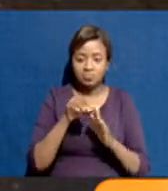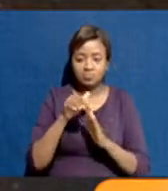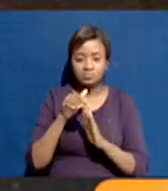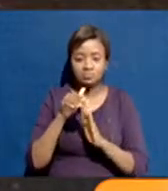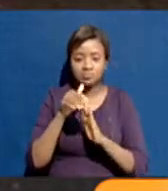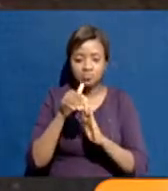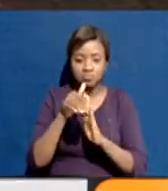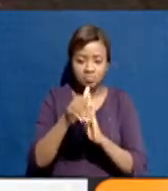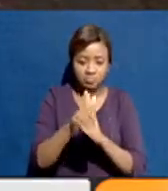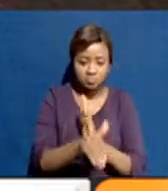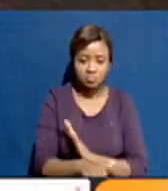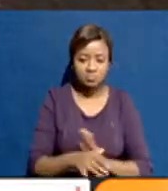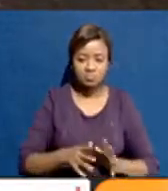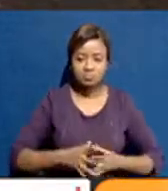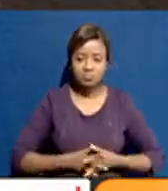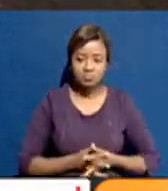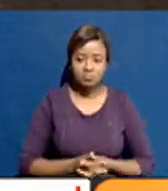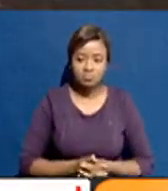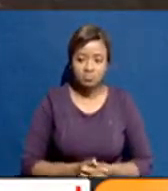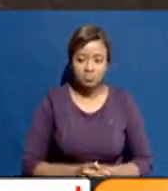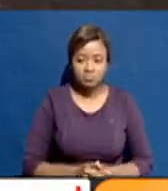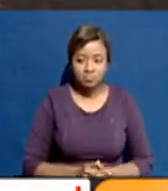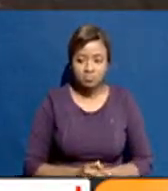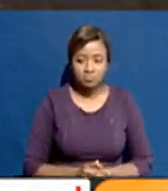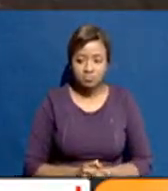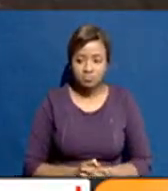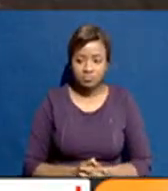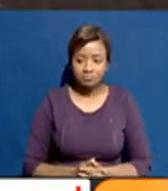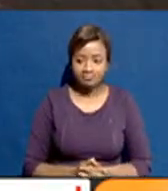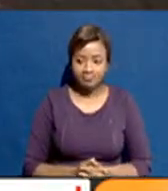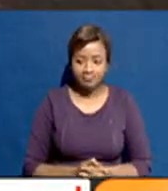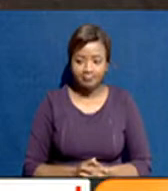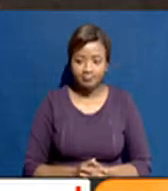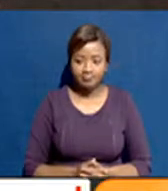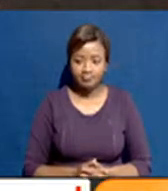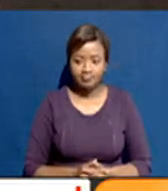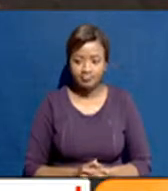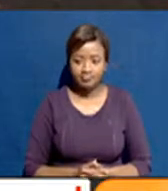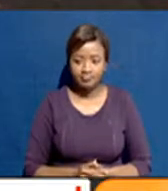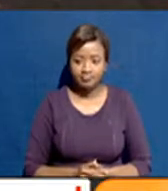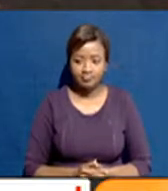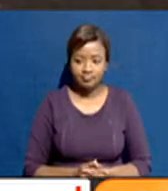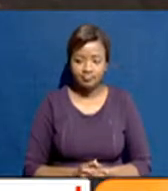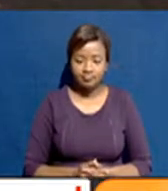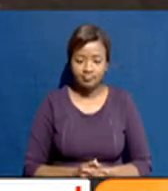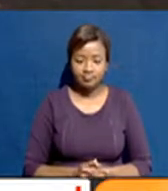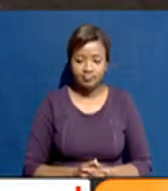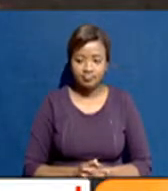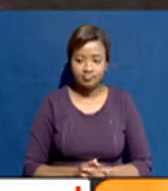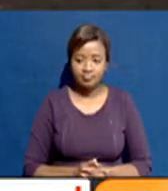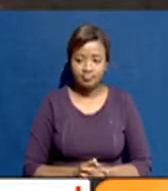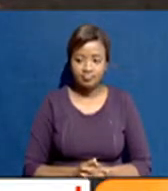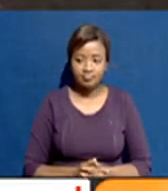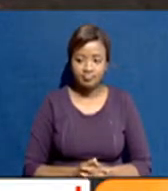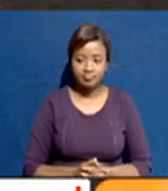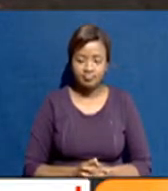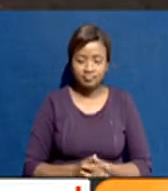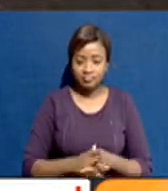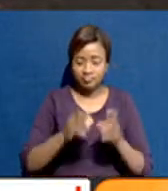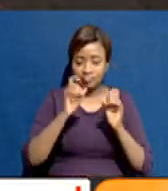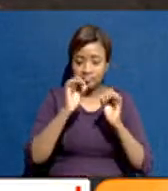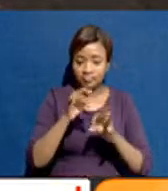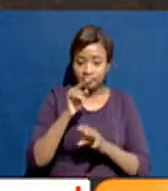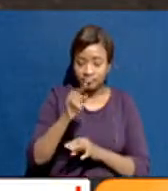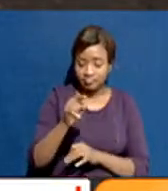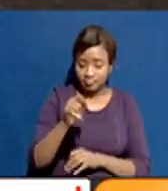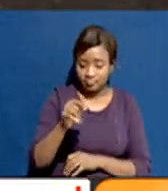than what the child would have actually been. So if the child is exposed to that sexual encounter and then she